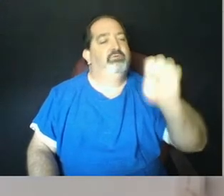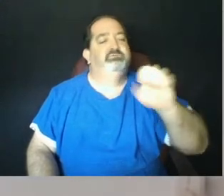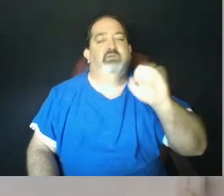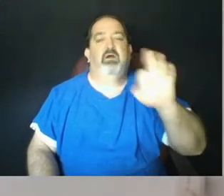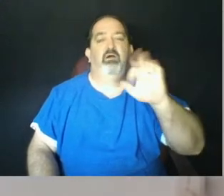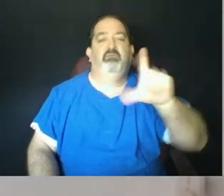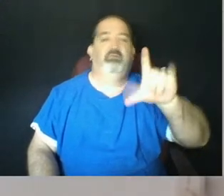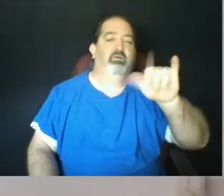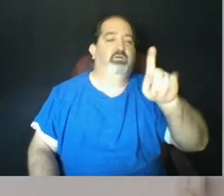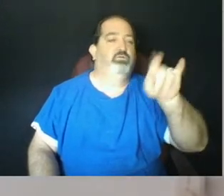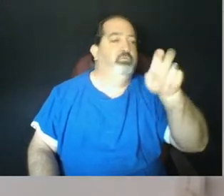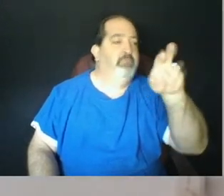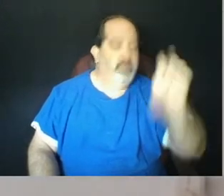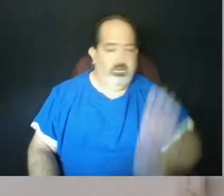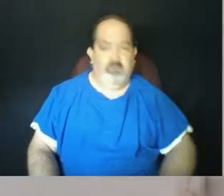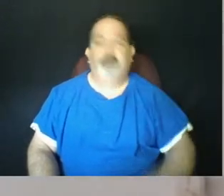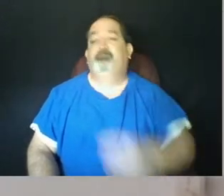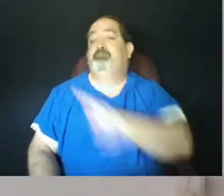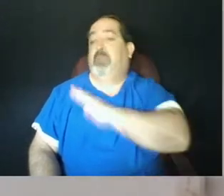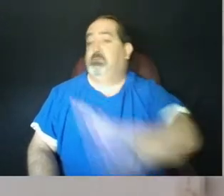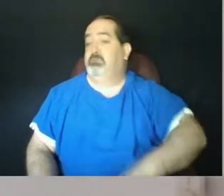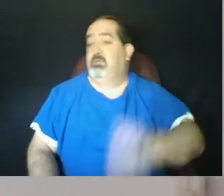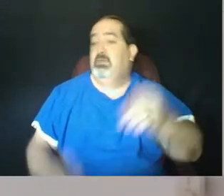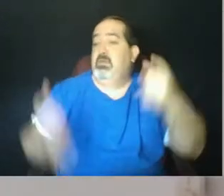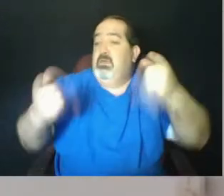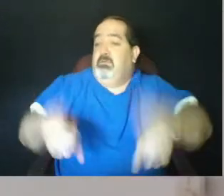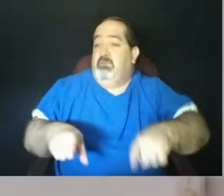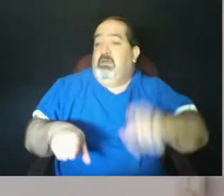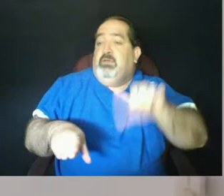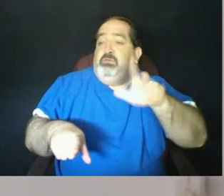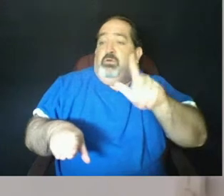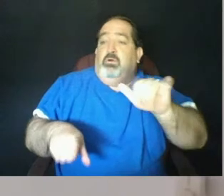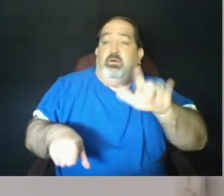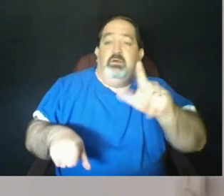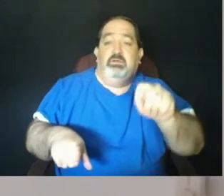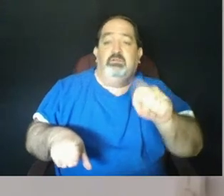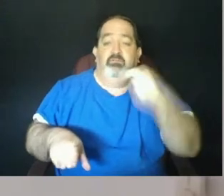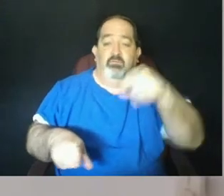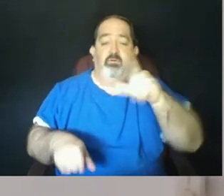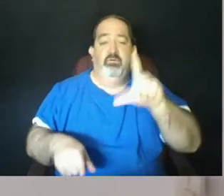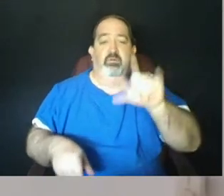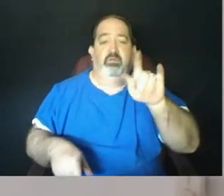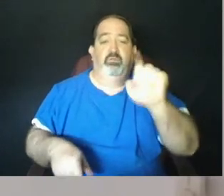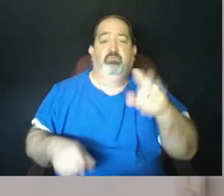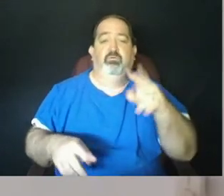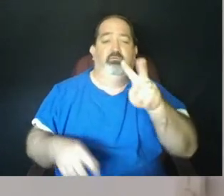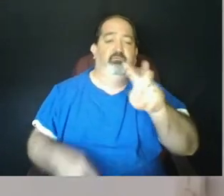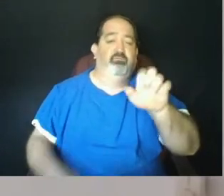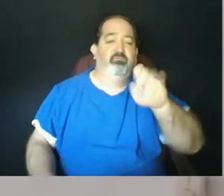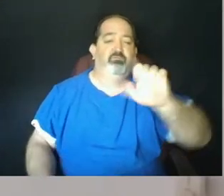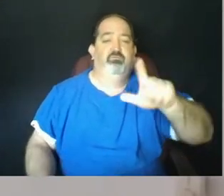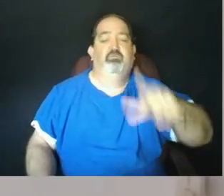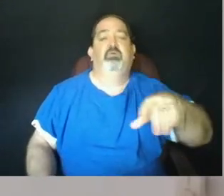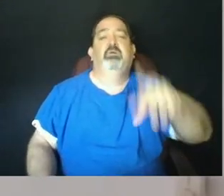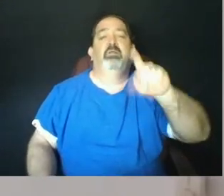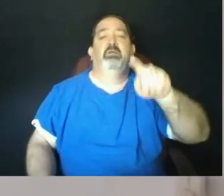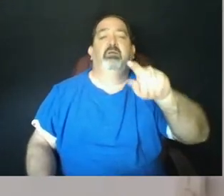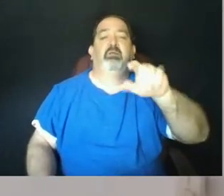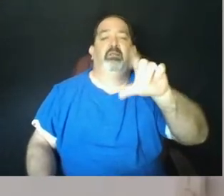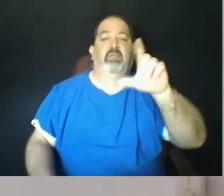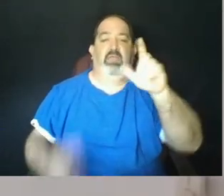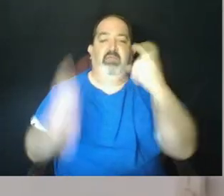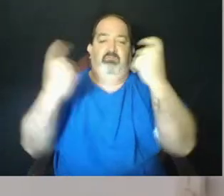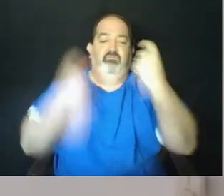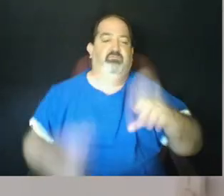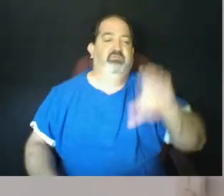Your Excellencies, the event steward for Lyondemere's virtual anniversary, Lady Batu Sechin Sagayin, begs